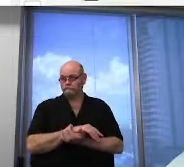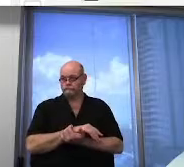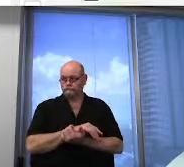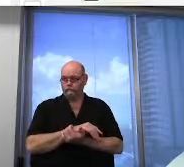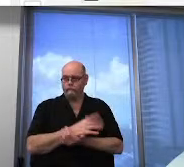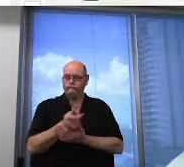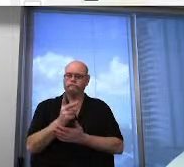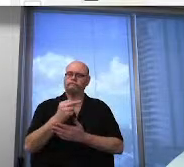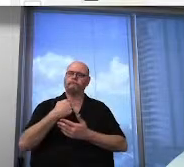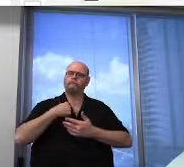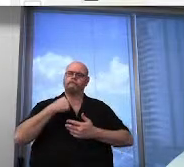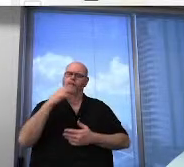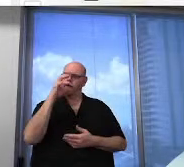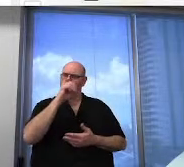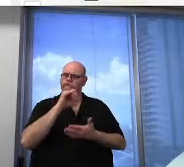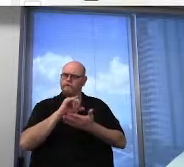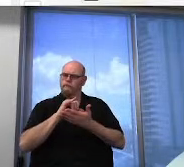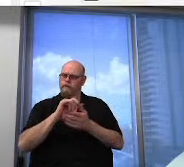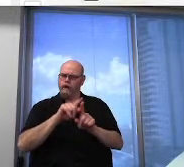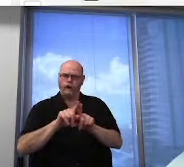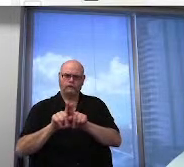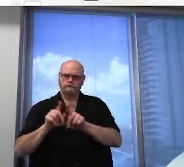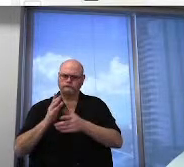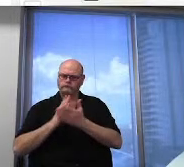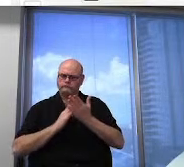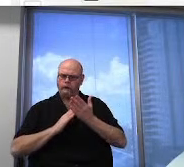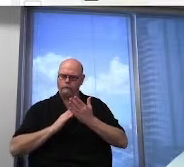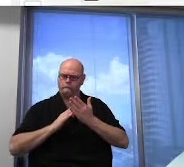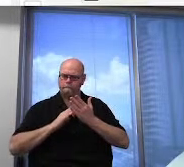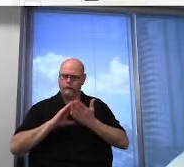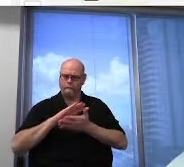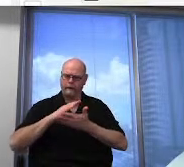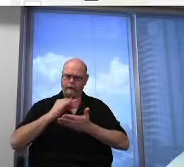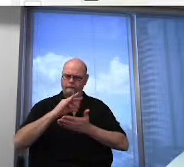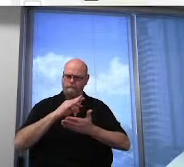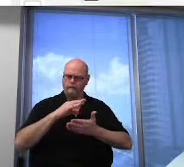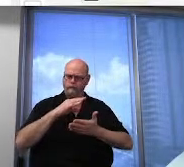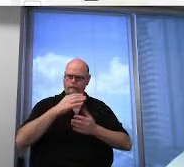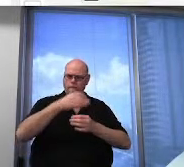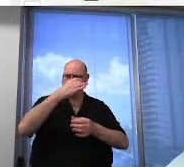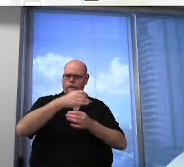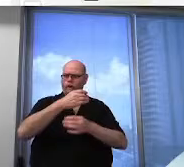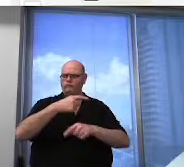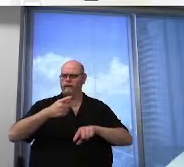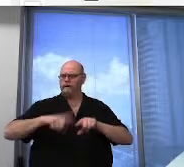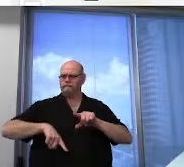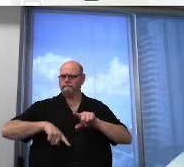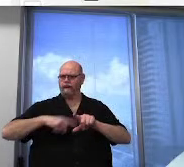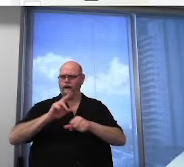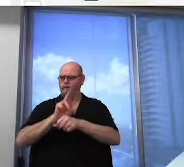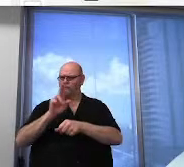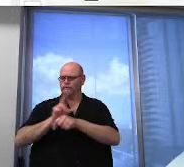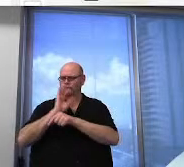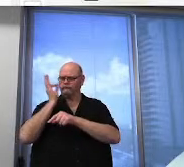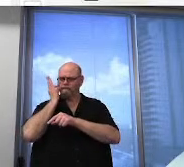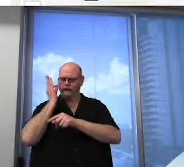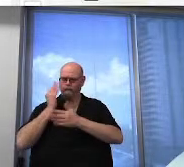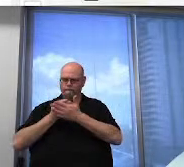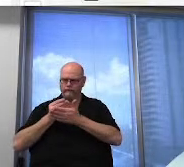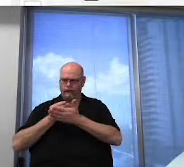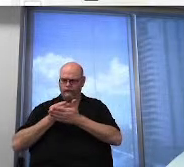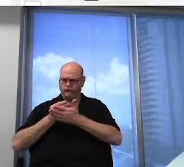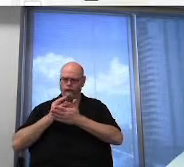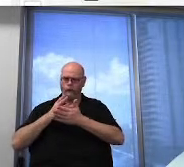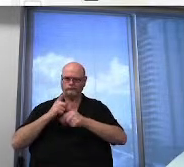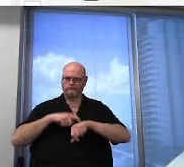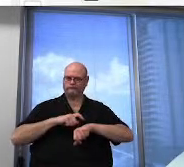And so, and then I assume there's also some quantity of those poles that wouldn't be eligible for federal funding, or is it all just a